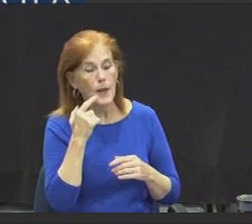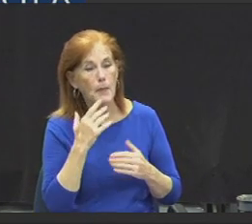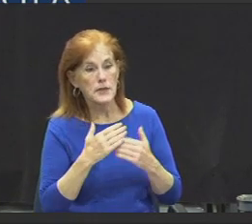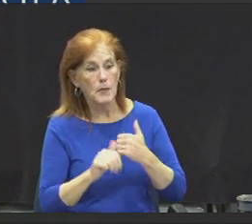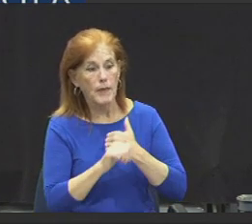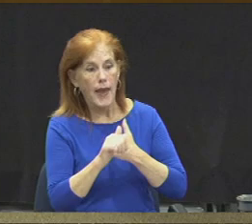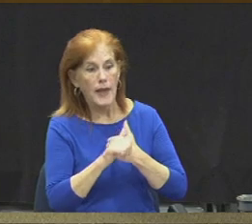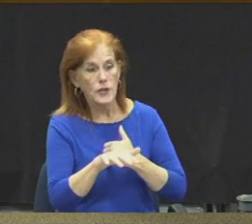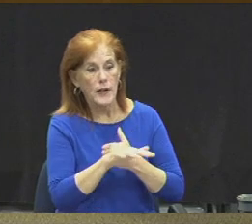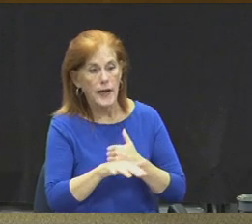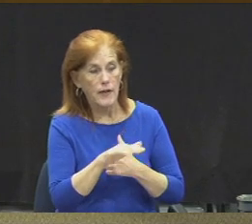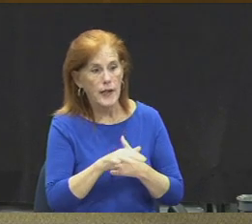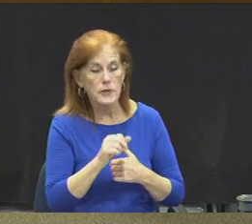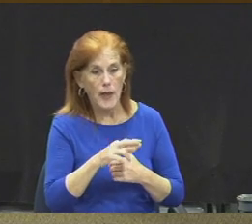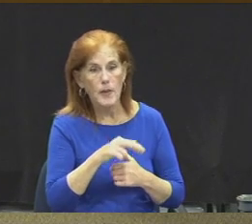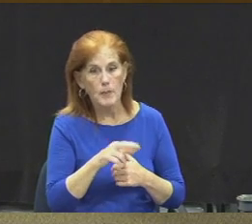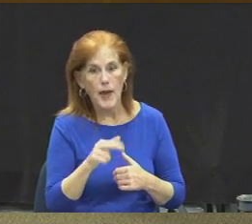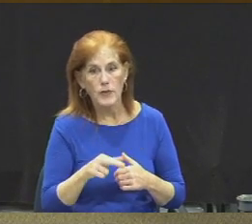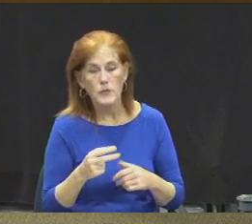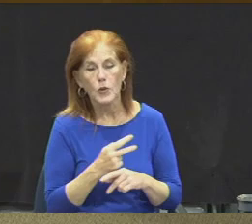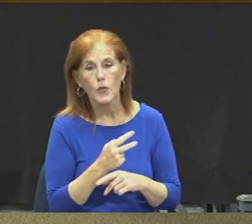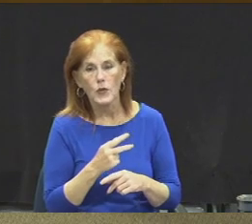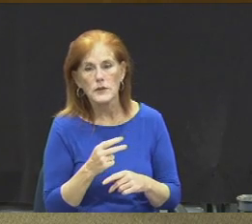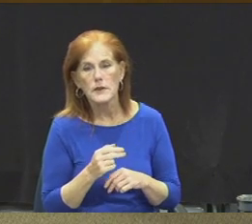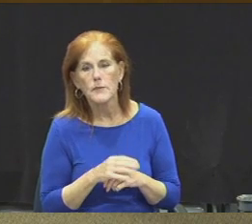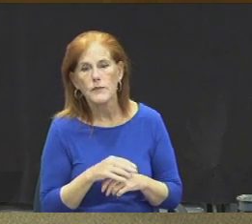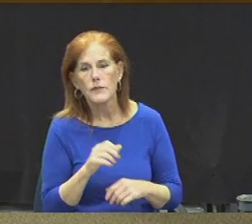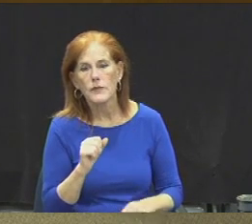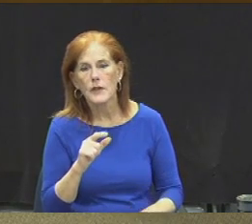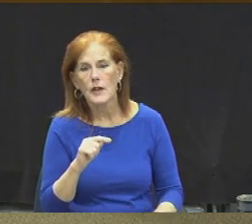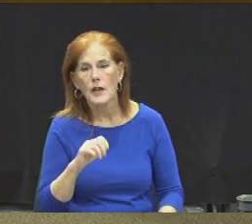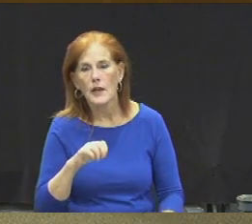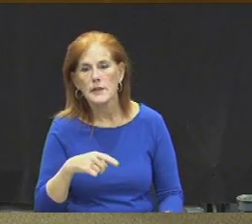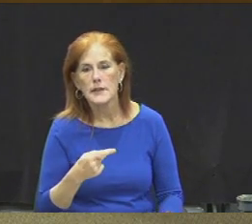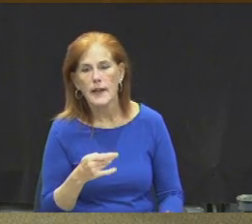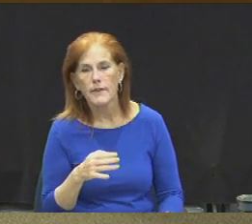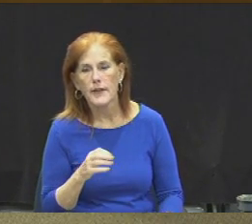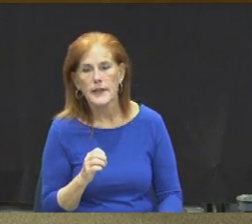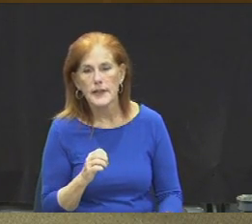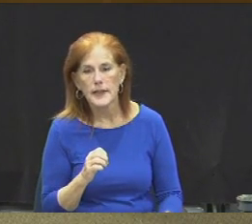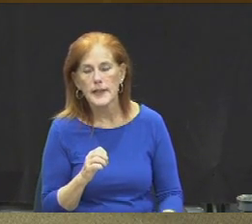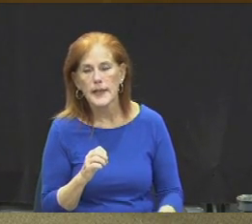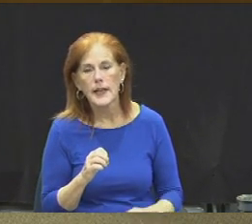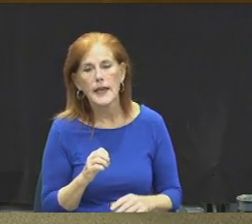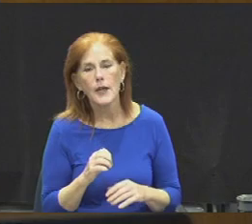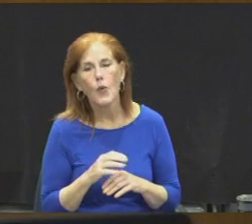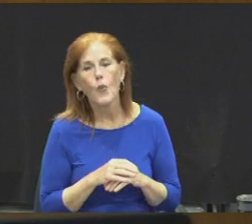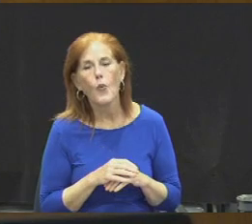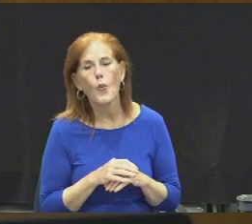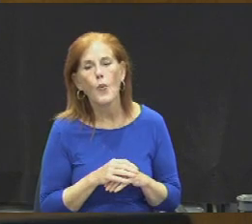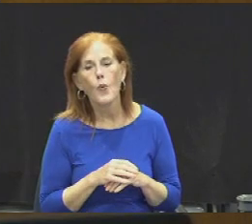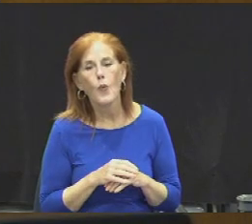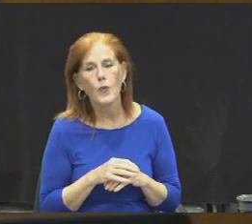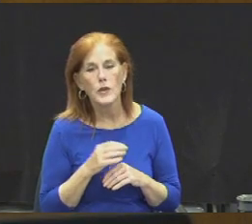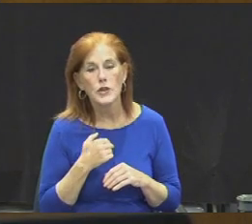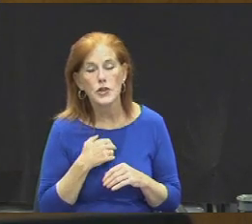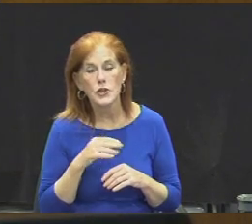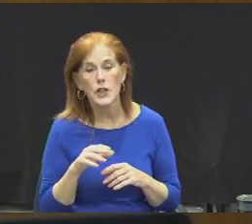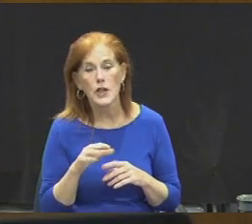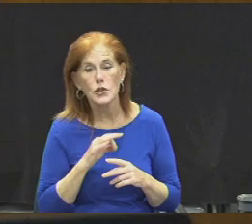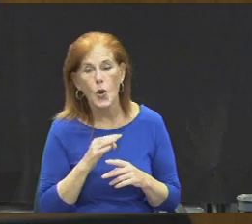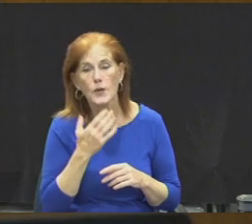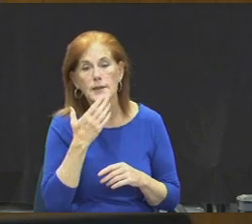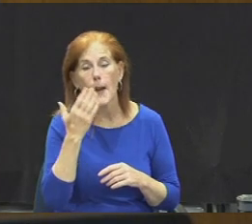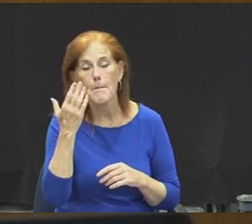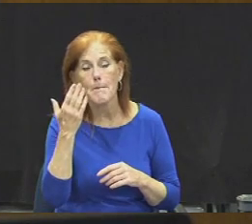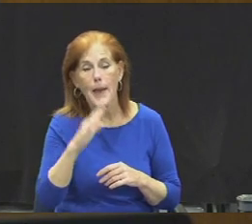Yeah. But I just want to say Stephanie picked a bad day to be gone. I can't even tell you